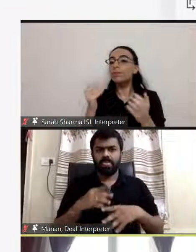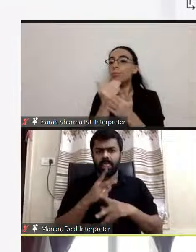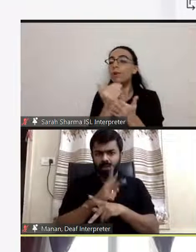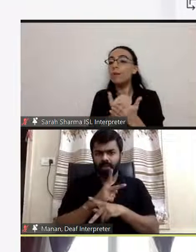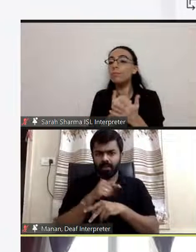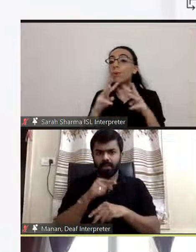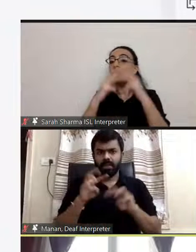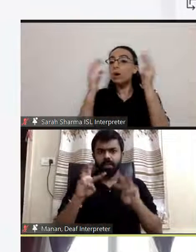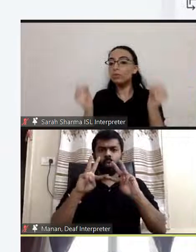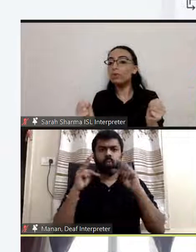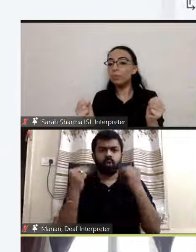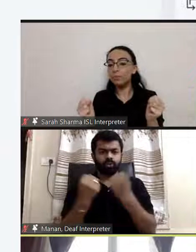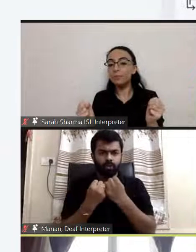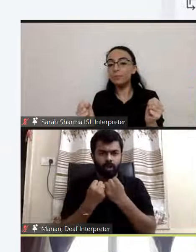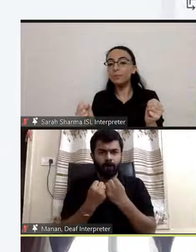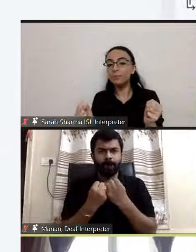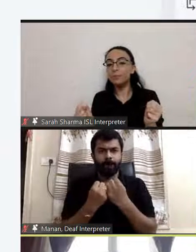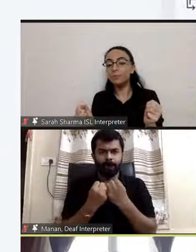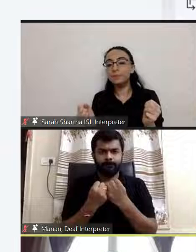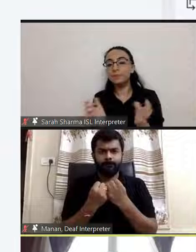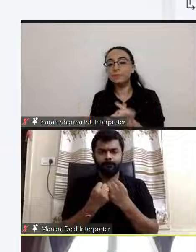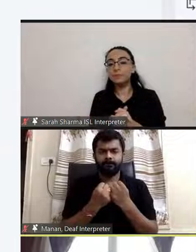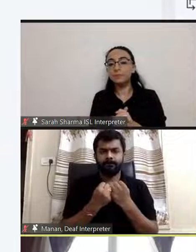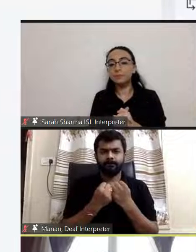some reliable